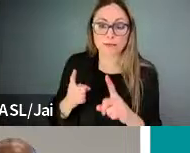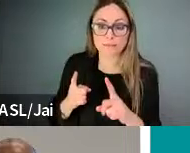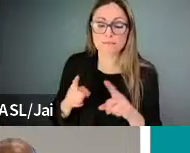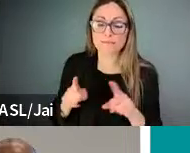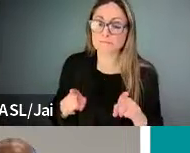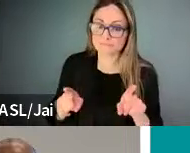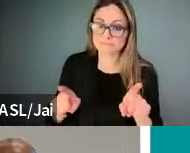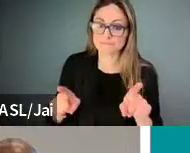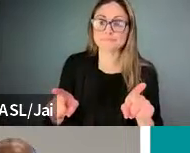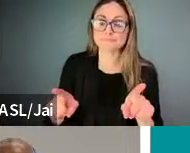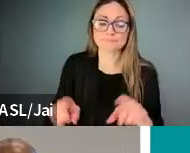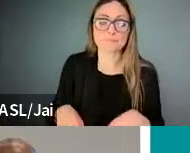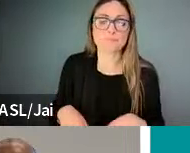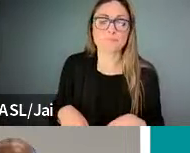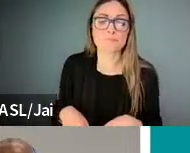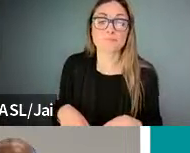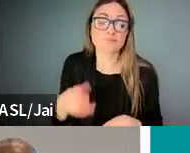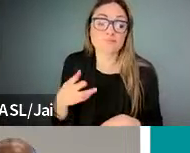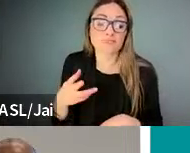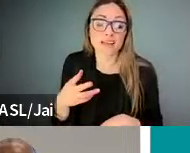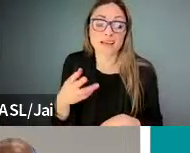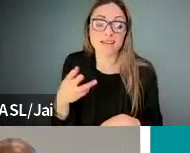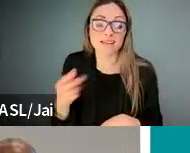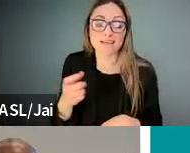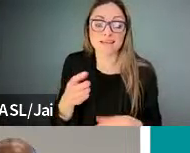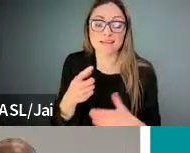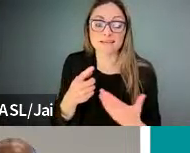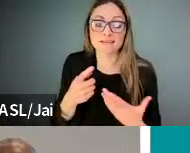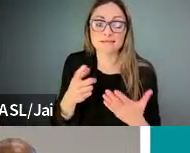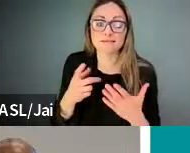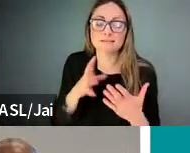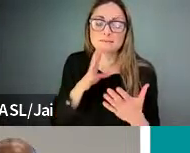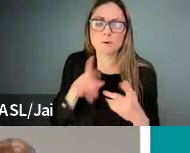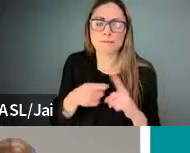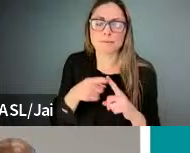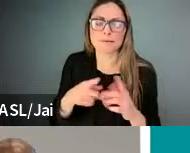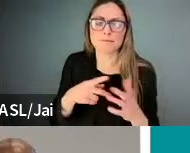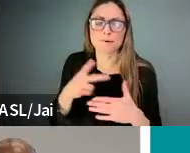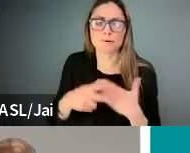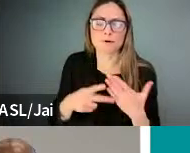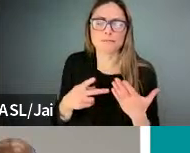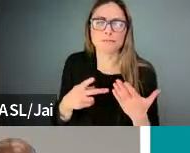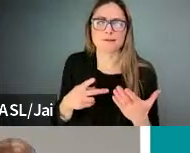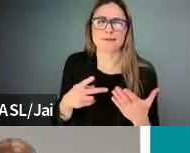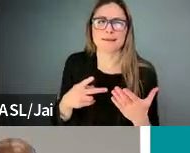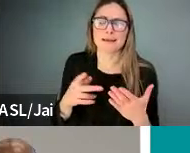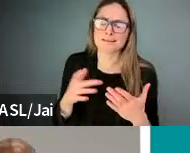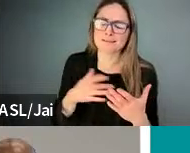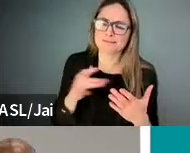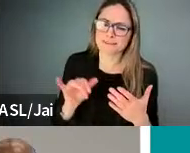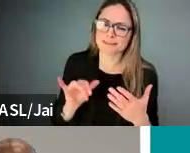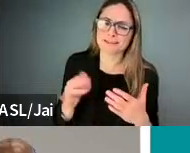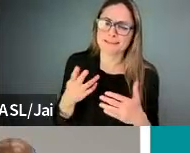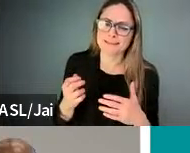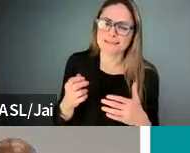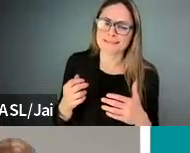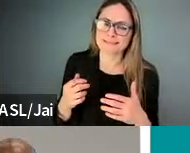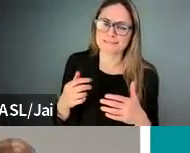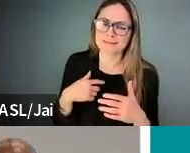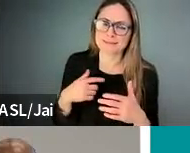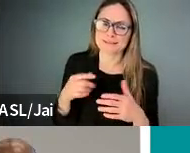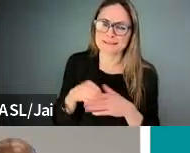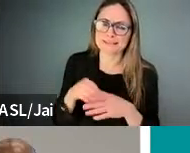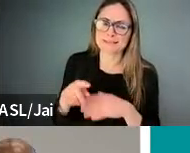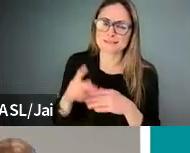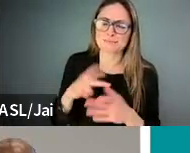And quite frankly, he spoke about the program in a way that made me think he'd been a resident or been around this program for the last 10